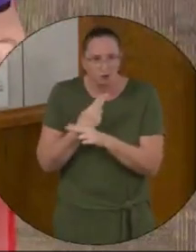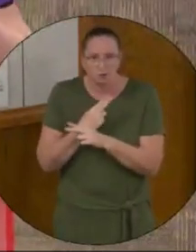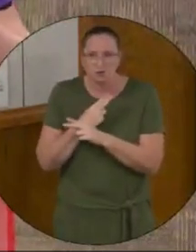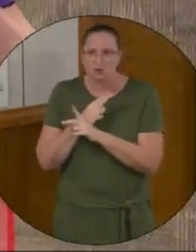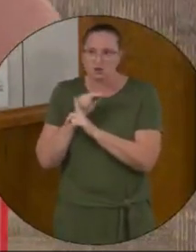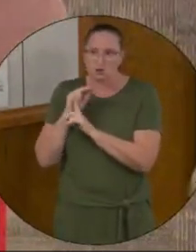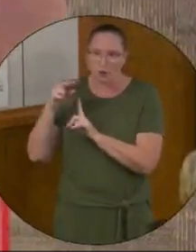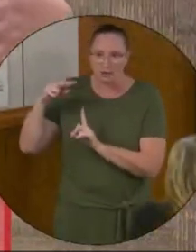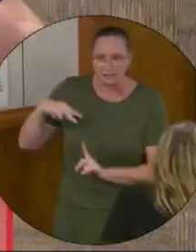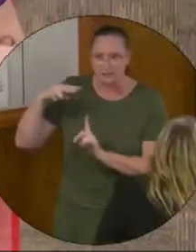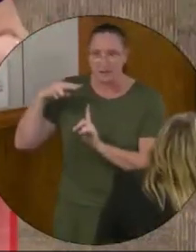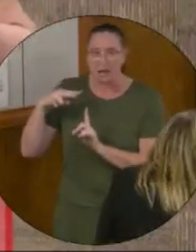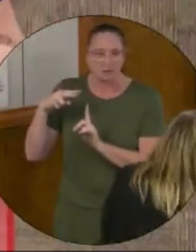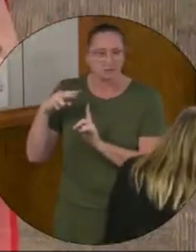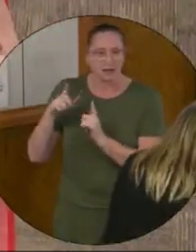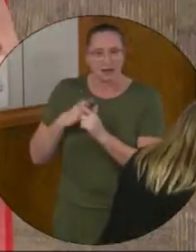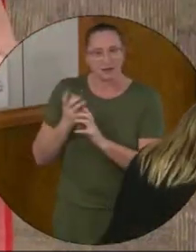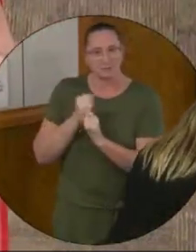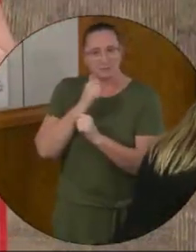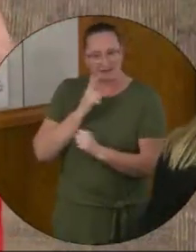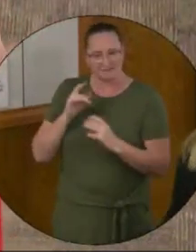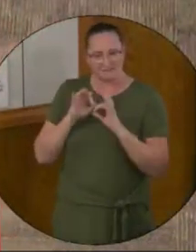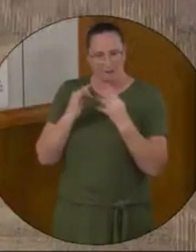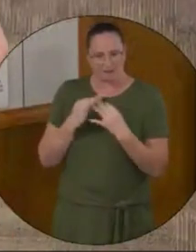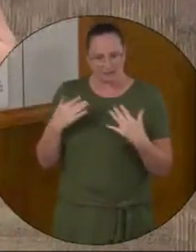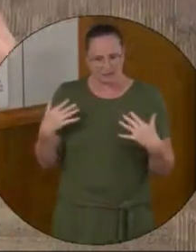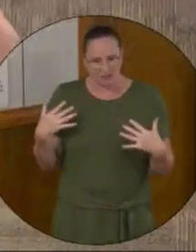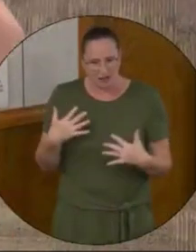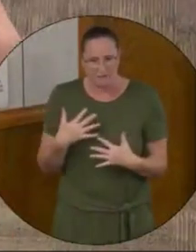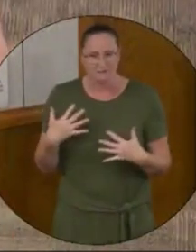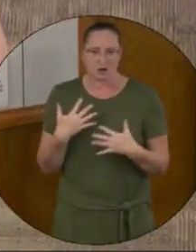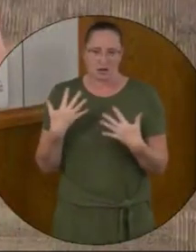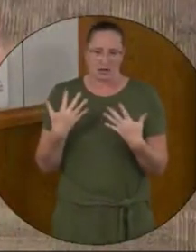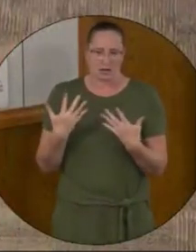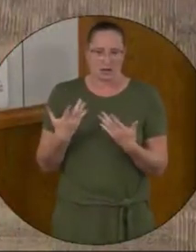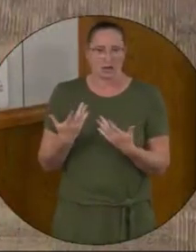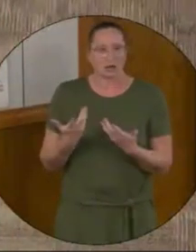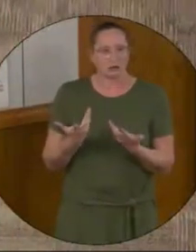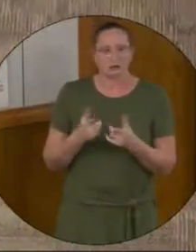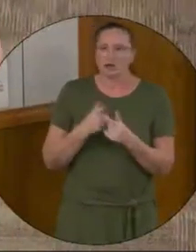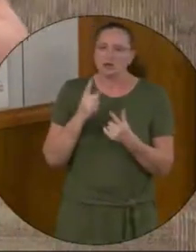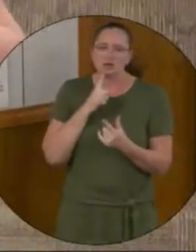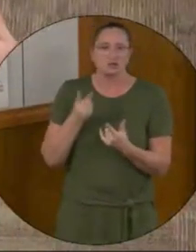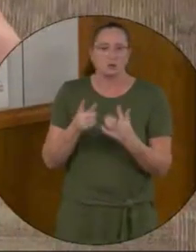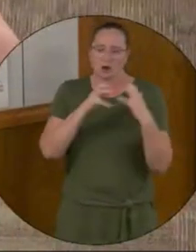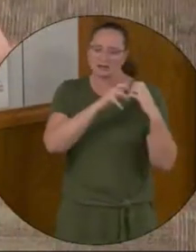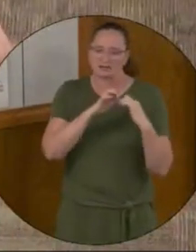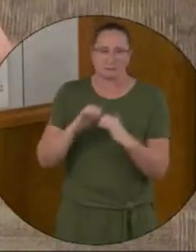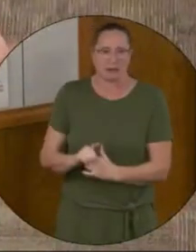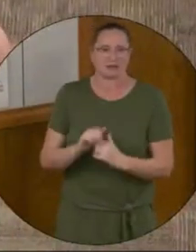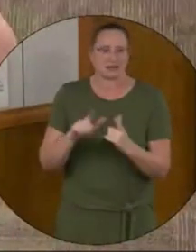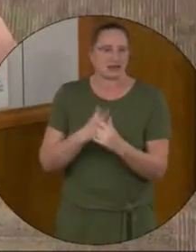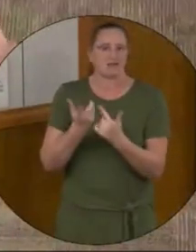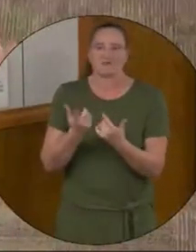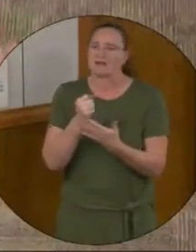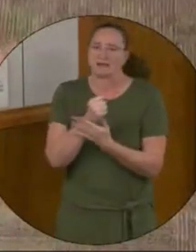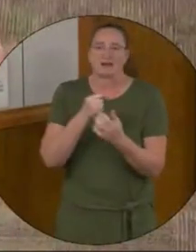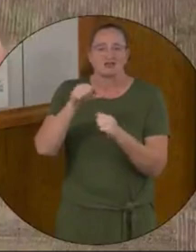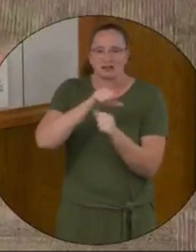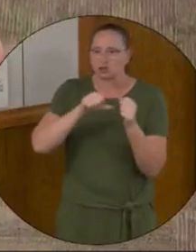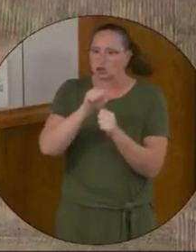intimidate and to make families afraid, you are dismantling everything that social work stands for and